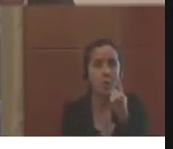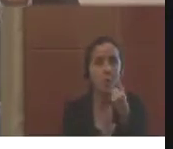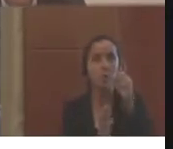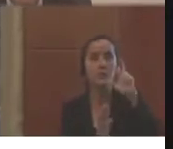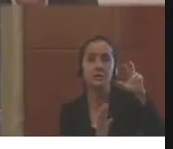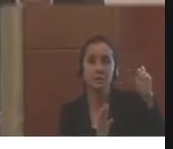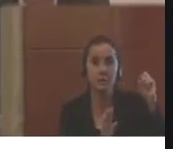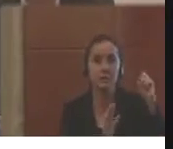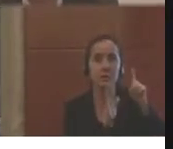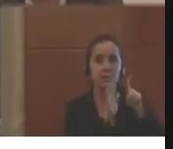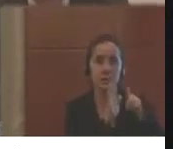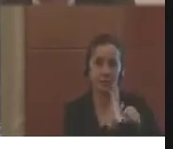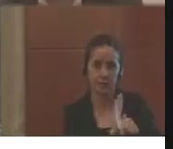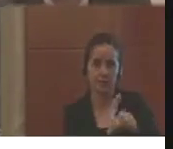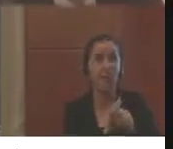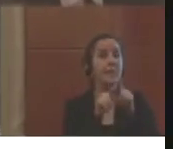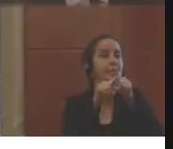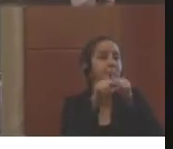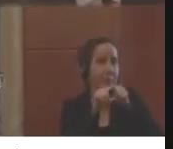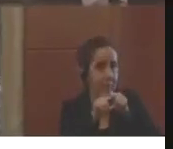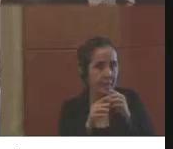and a half,